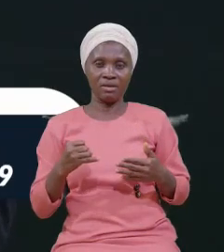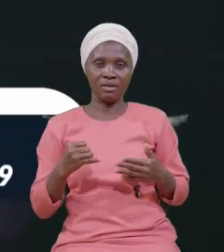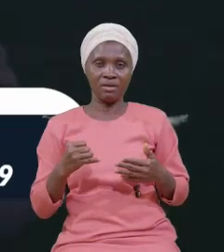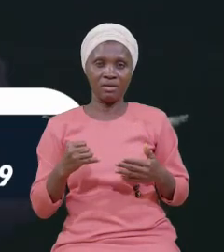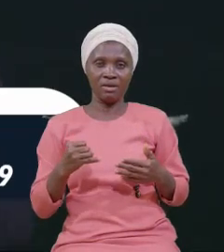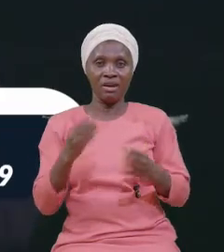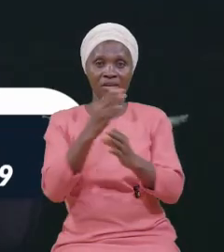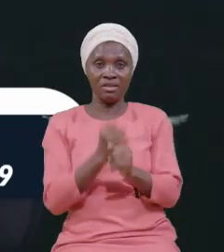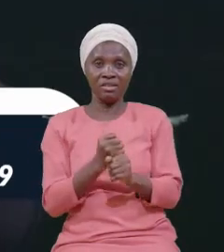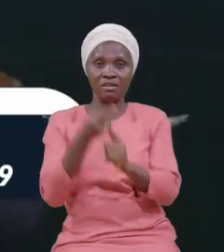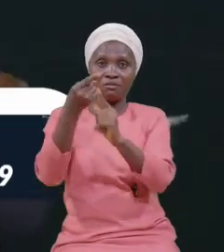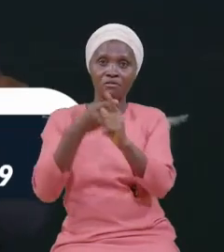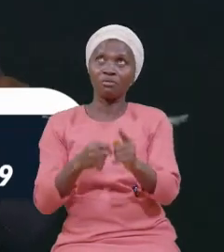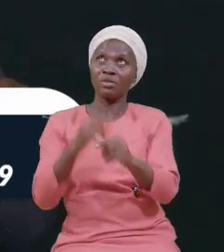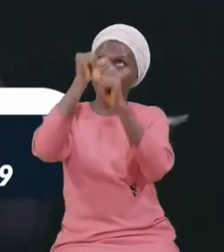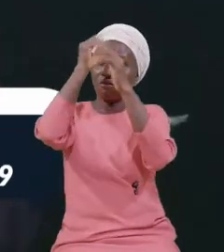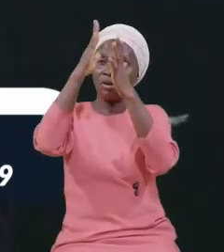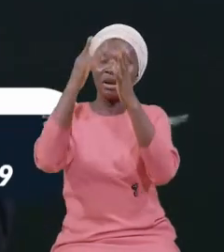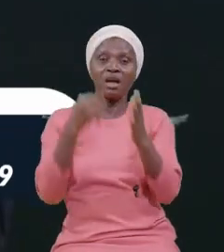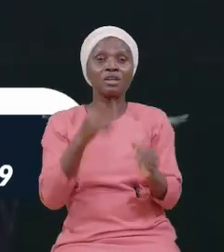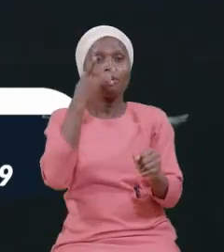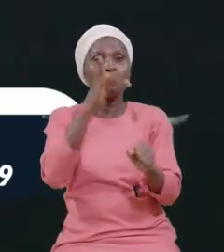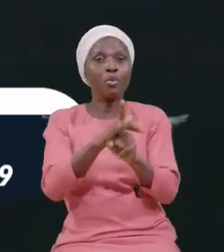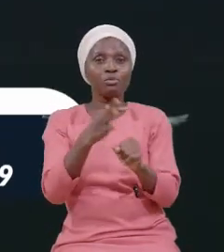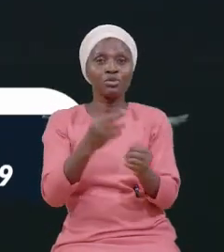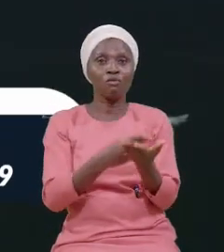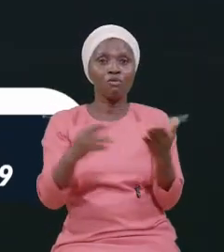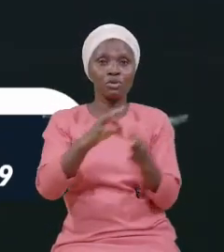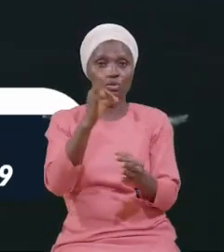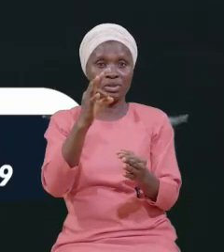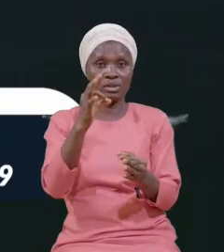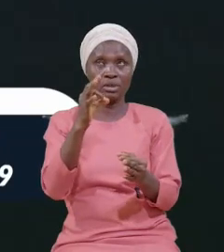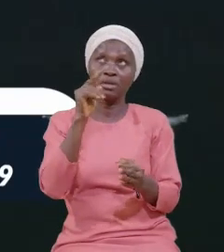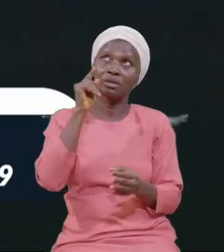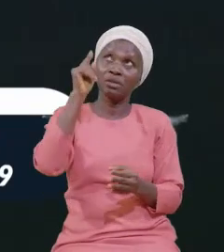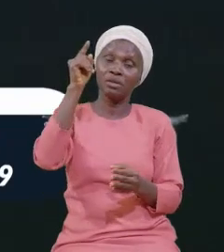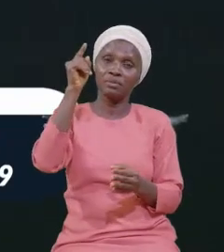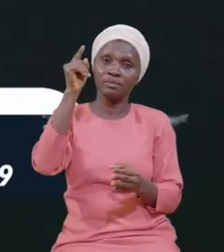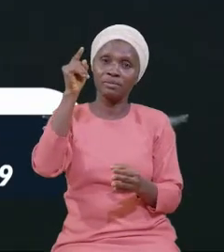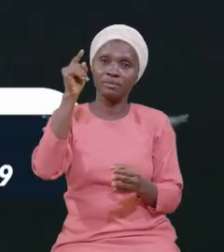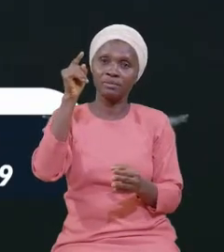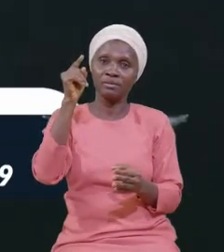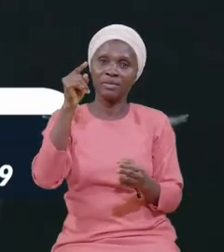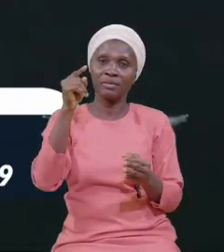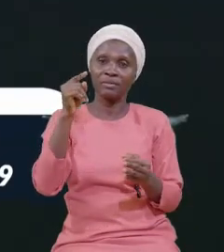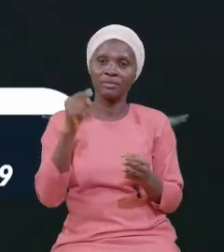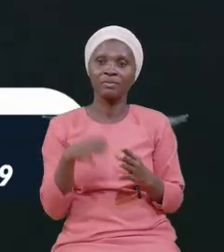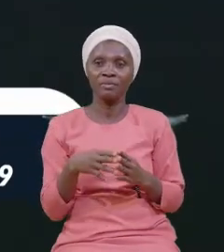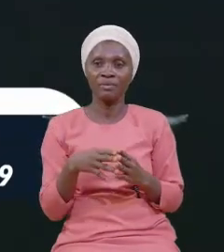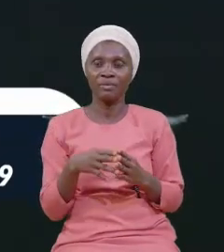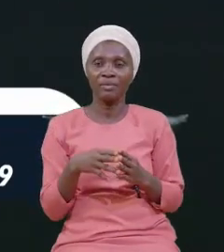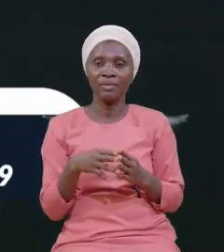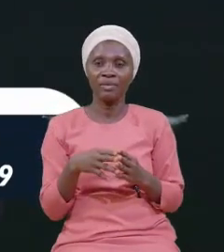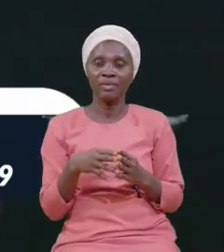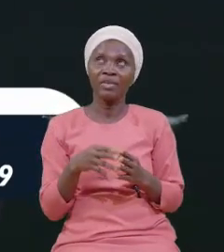Father the promise of the Holy Ghost, he has shed forth this which